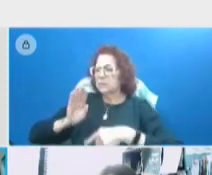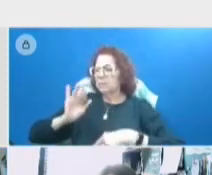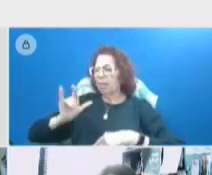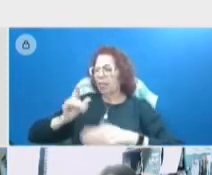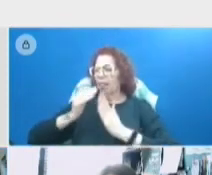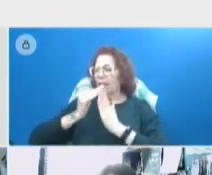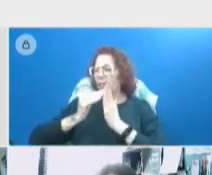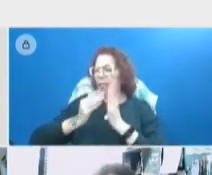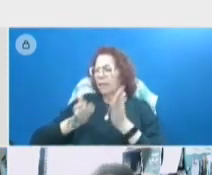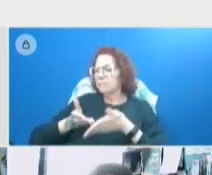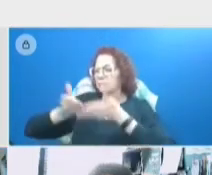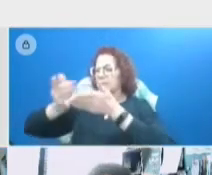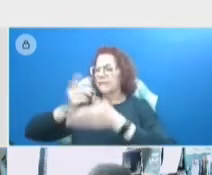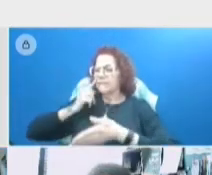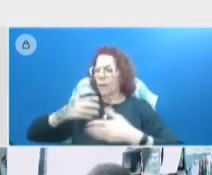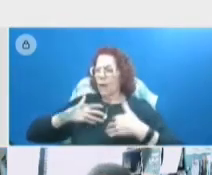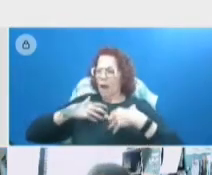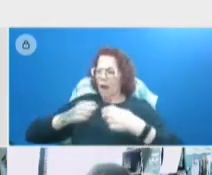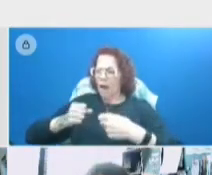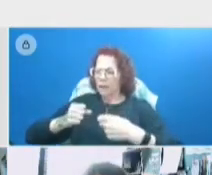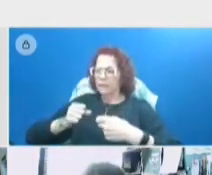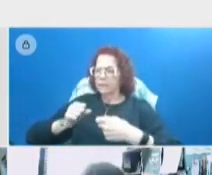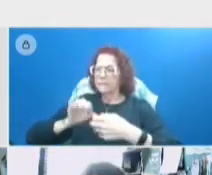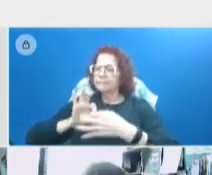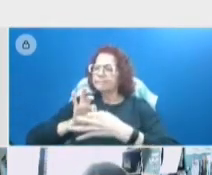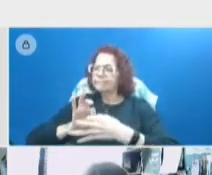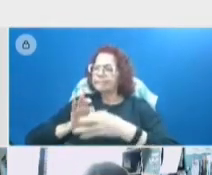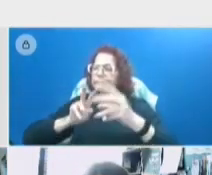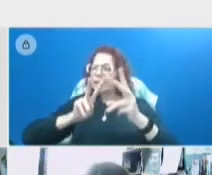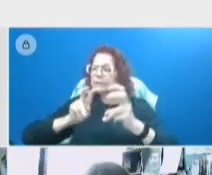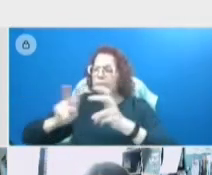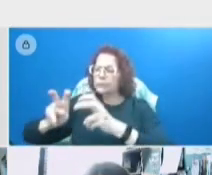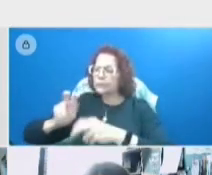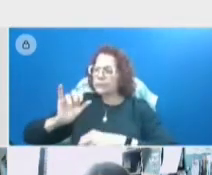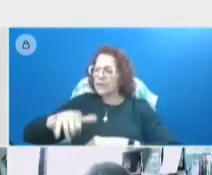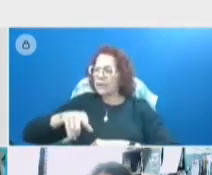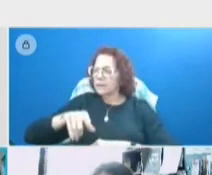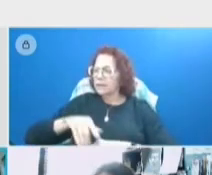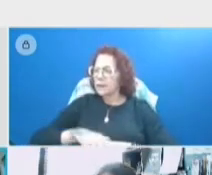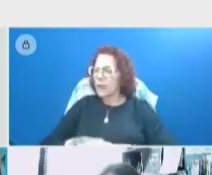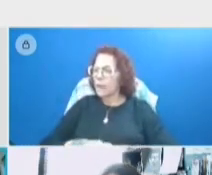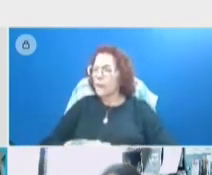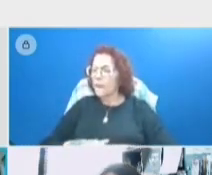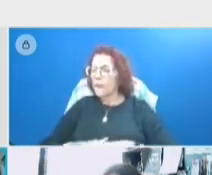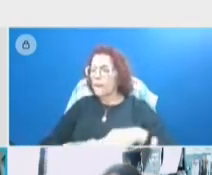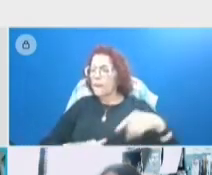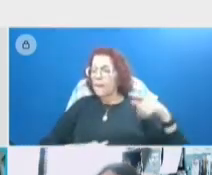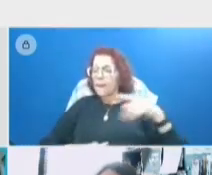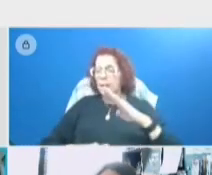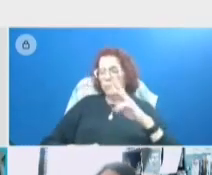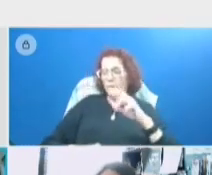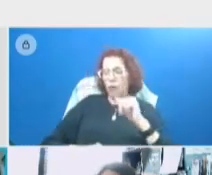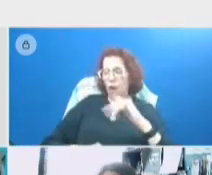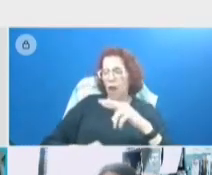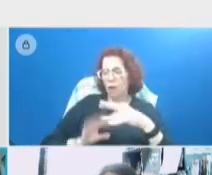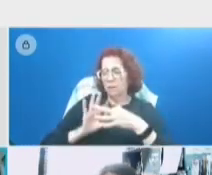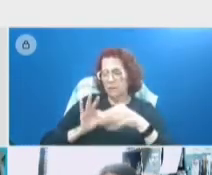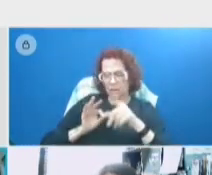And it is on the ECA legislative program. Yeah, Brian, maybe you could just explain to me the process. So